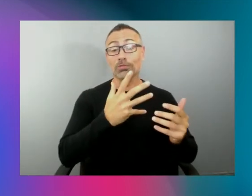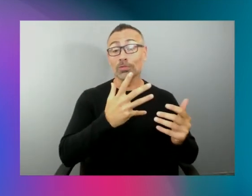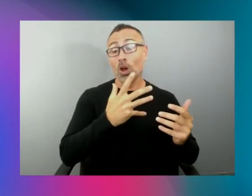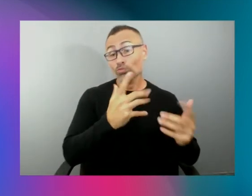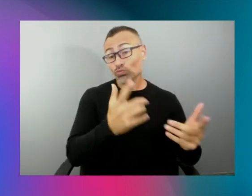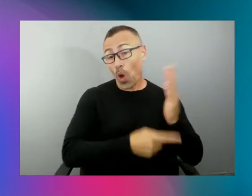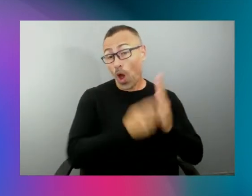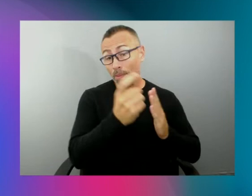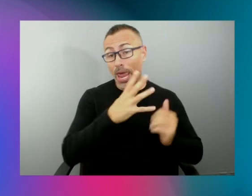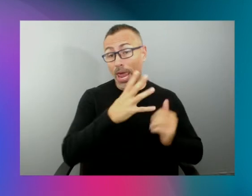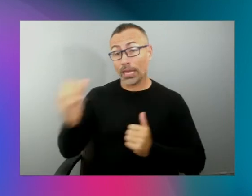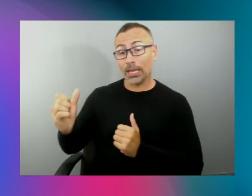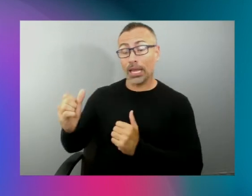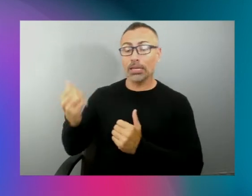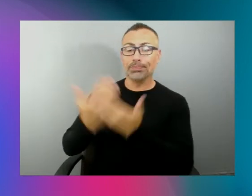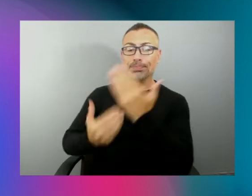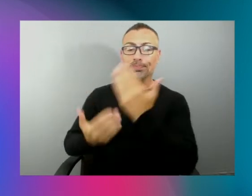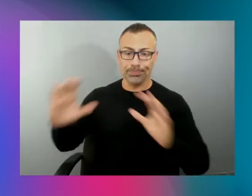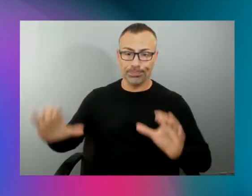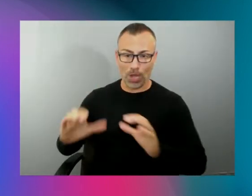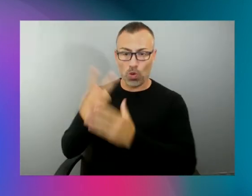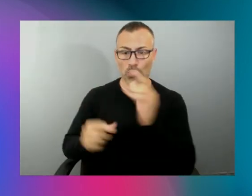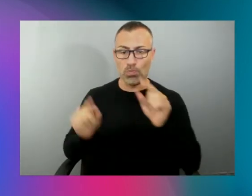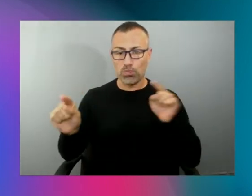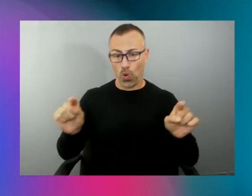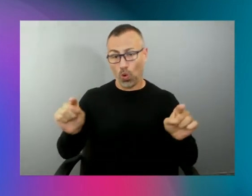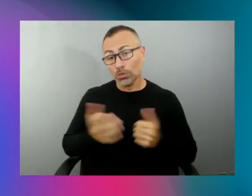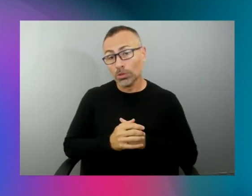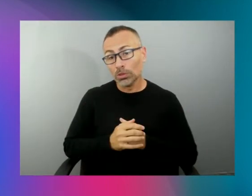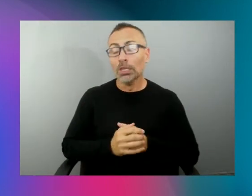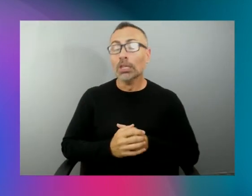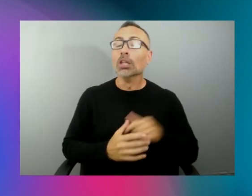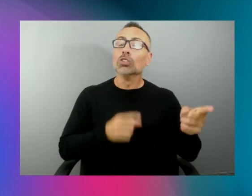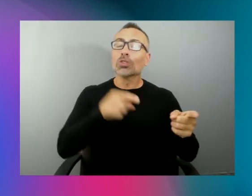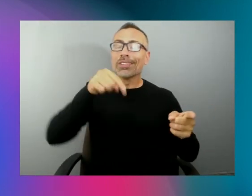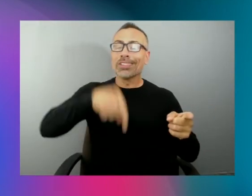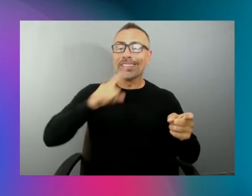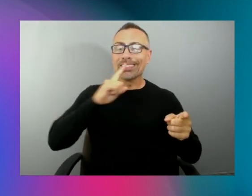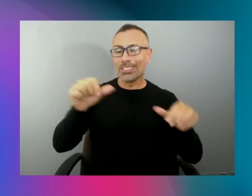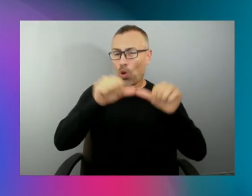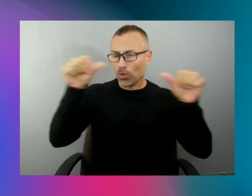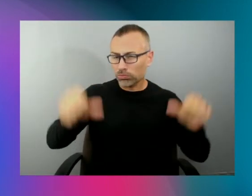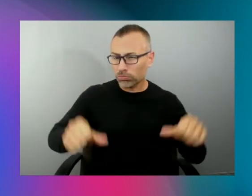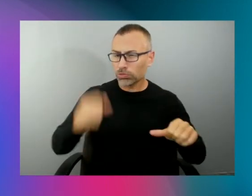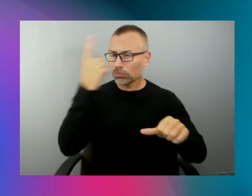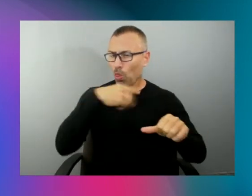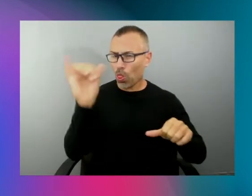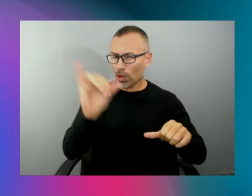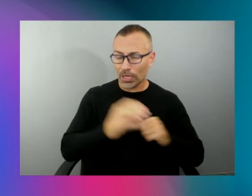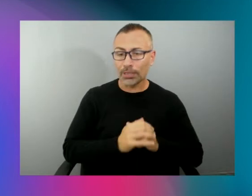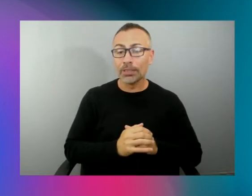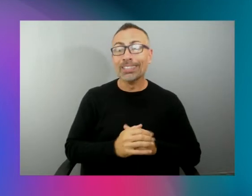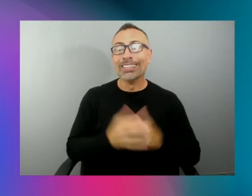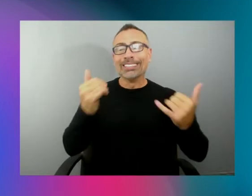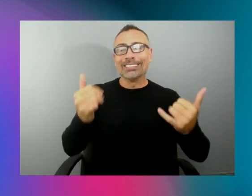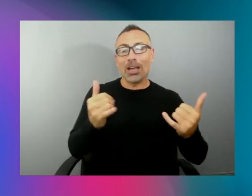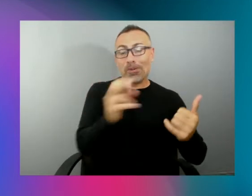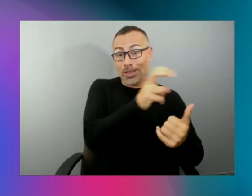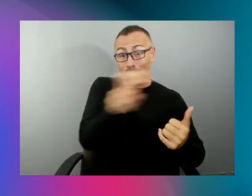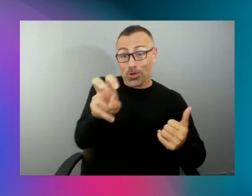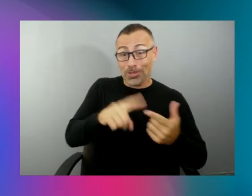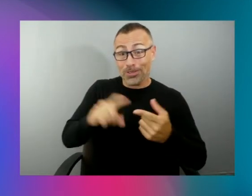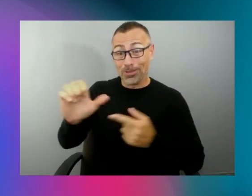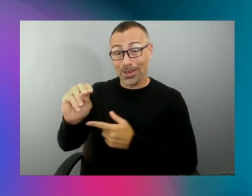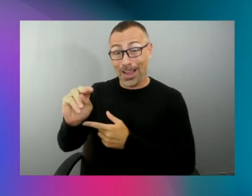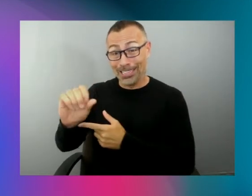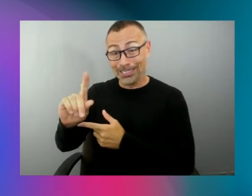Two things are there. This is the architecture. So I will go to the AWS Management Console now. Yeah, we got like to tie it back to